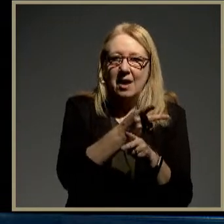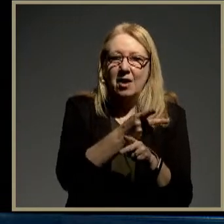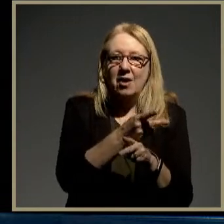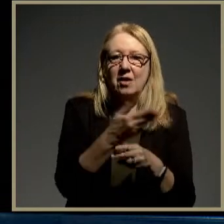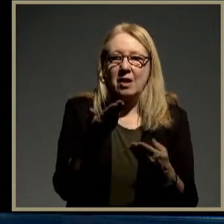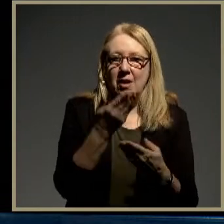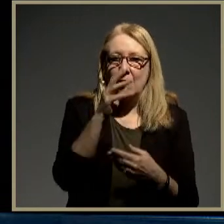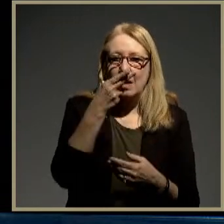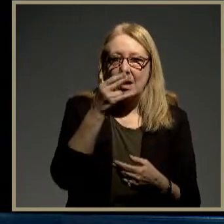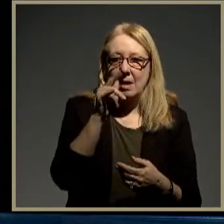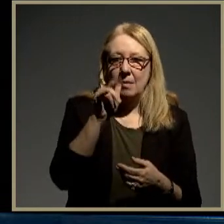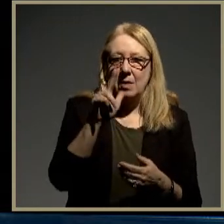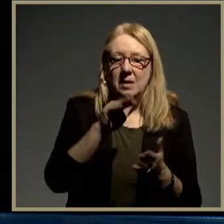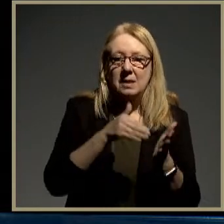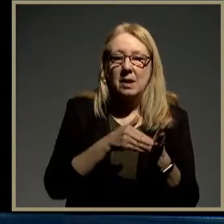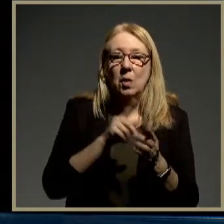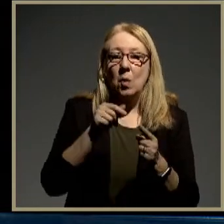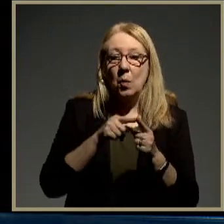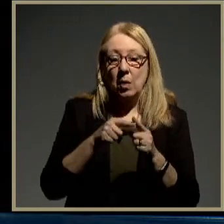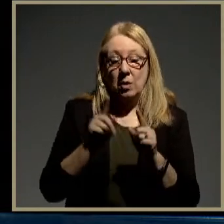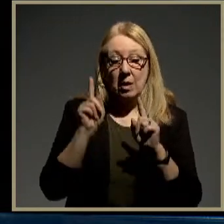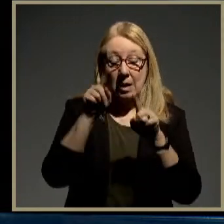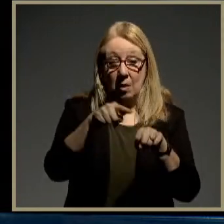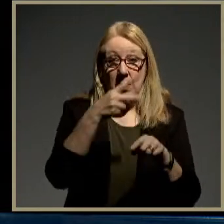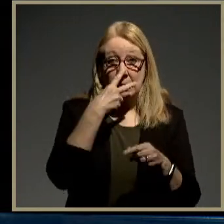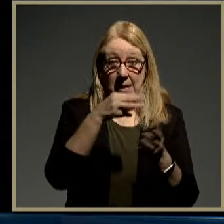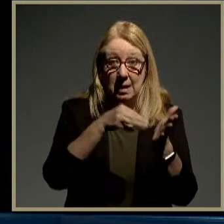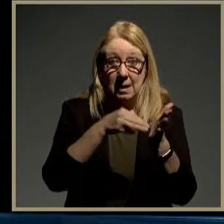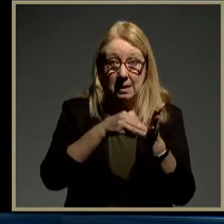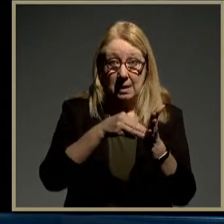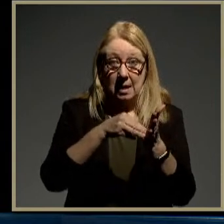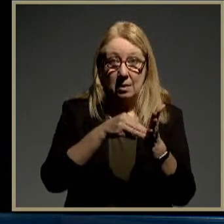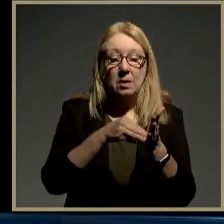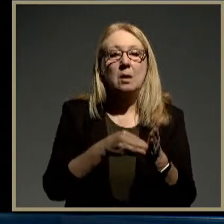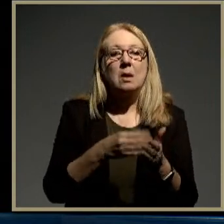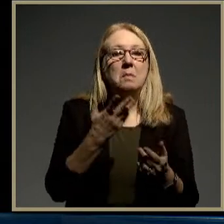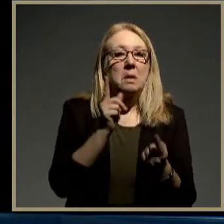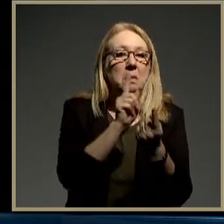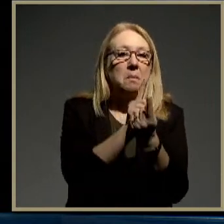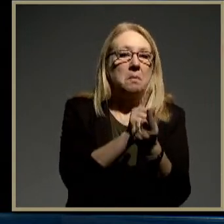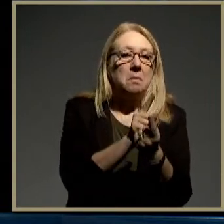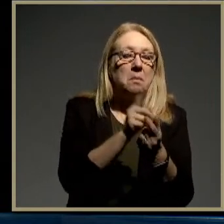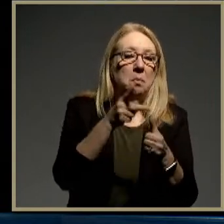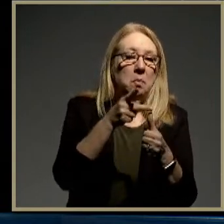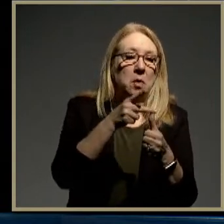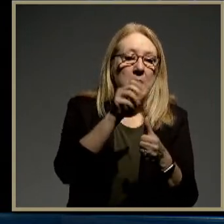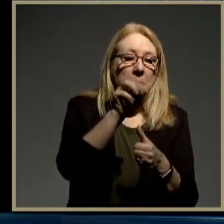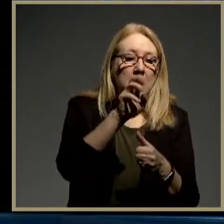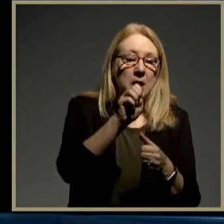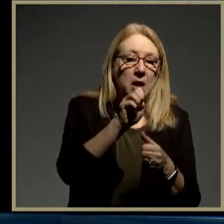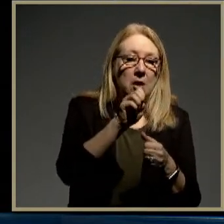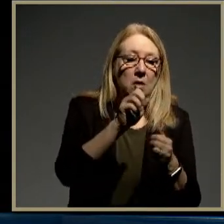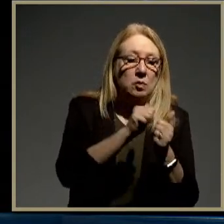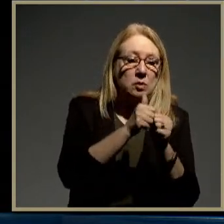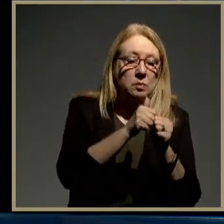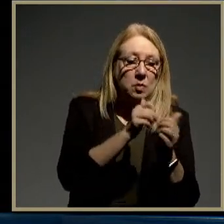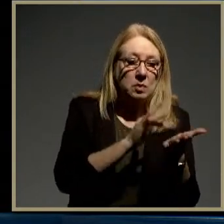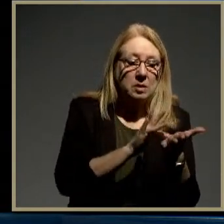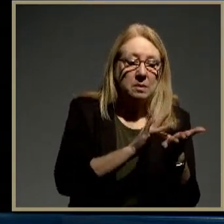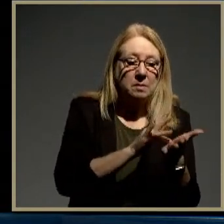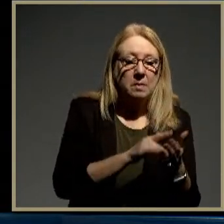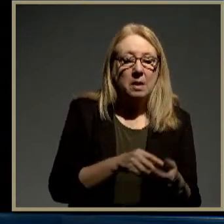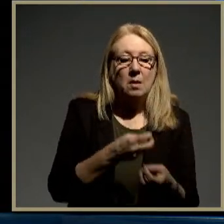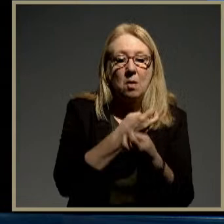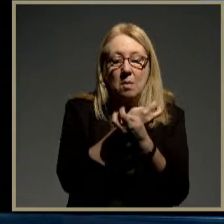Center. When you come to see a doctor at the Hybl Center, you might see a primary care sports medicine physician, an